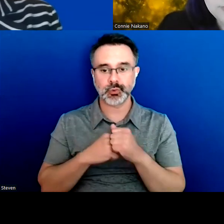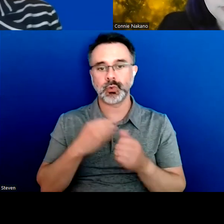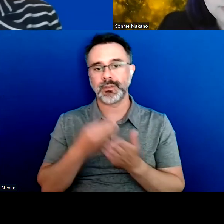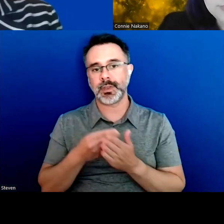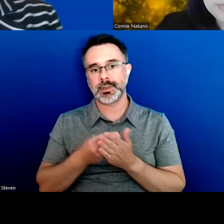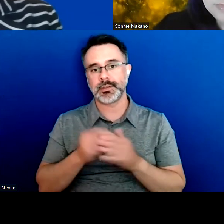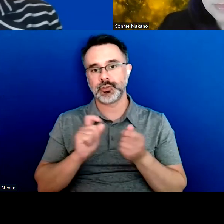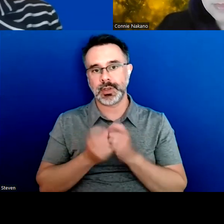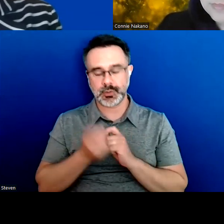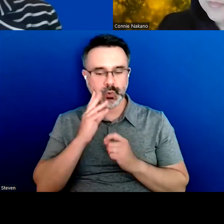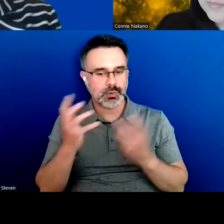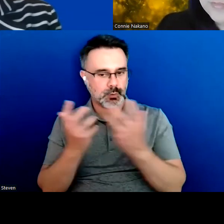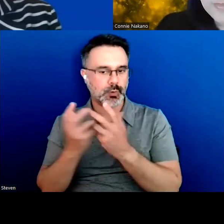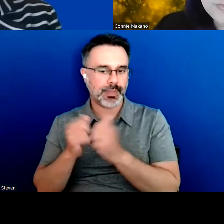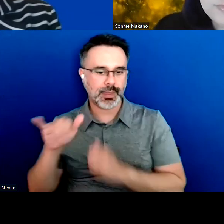changes.